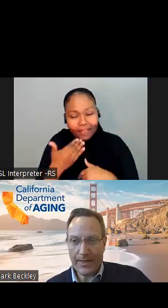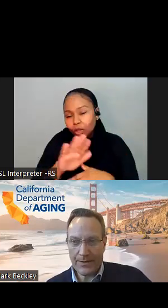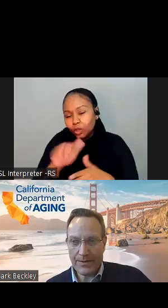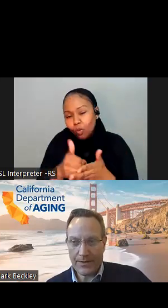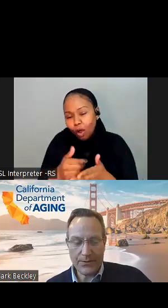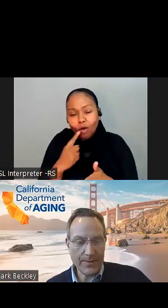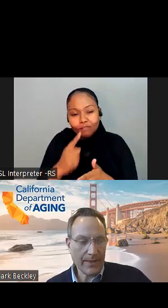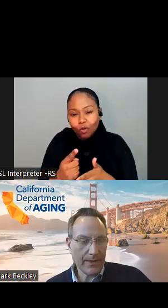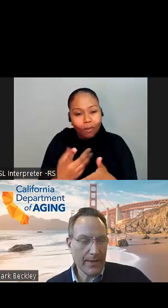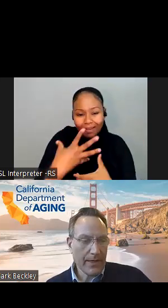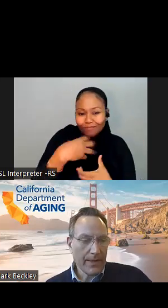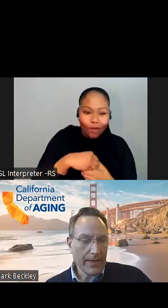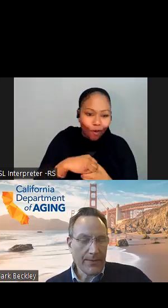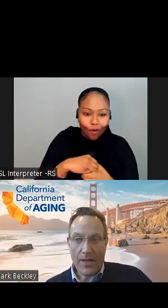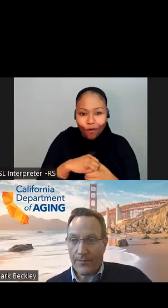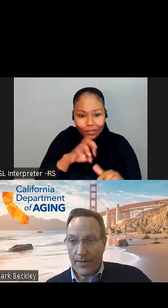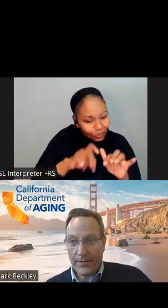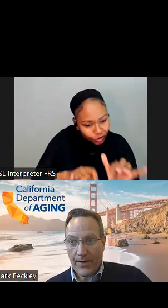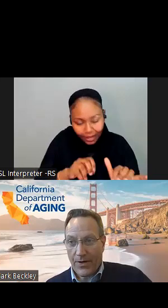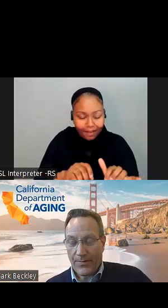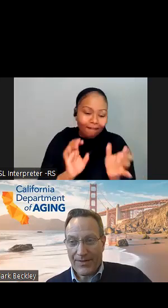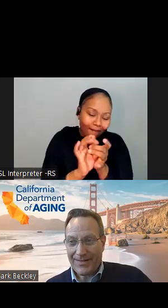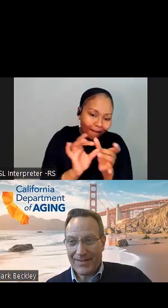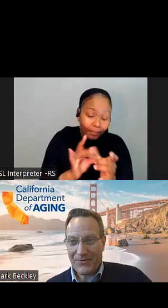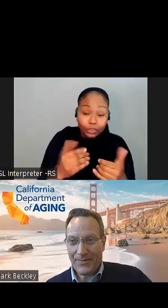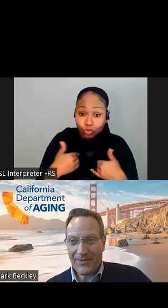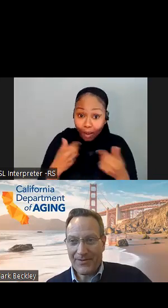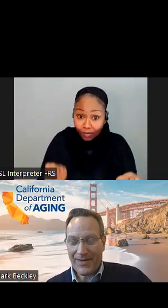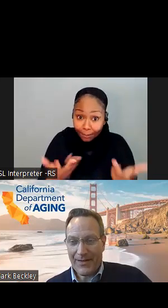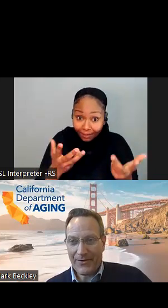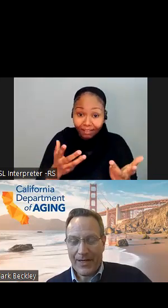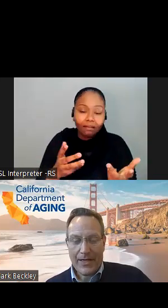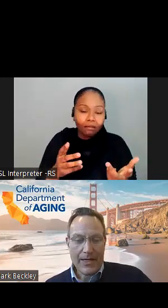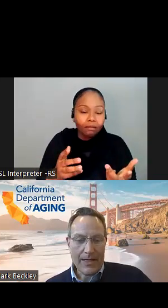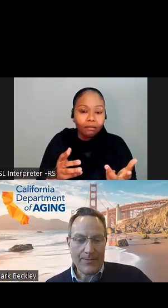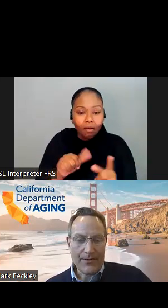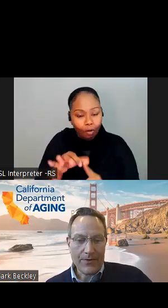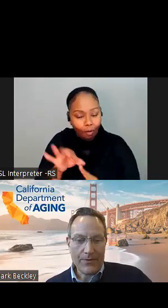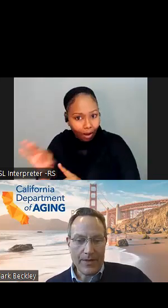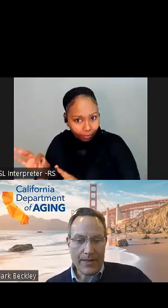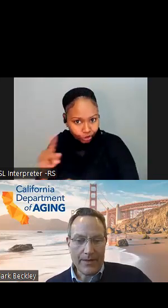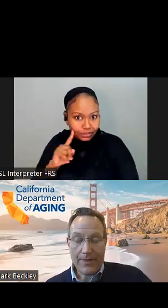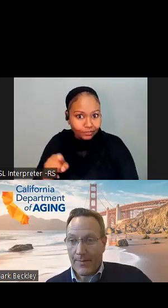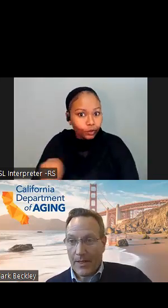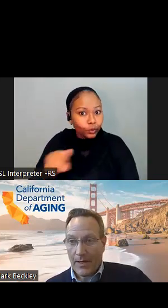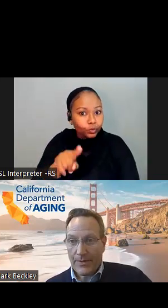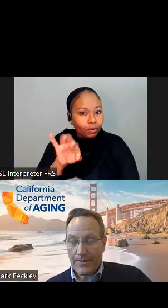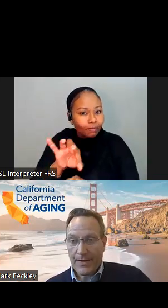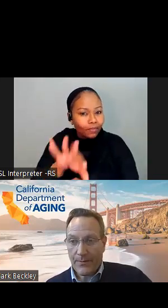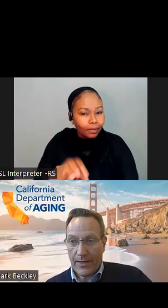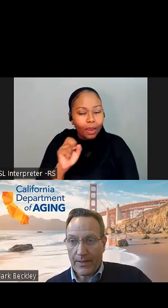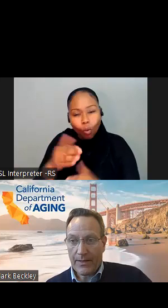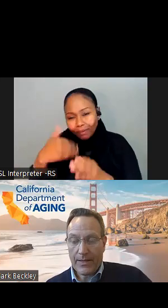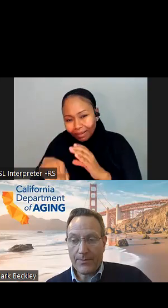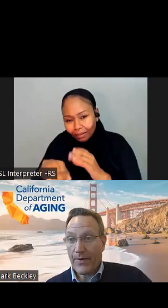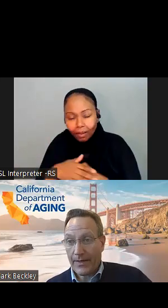actively engaged and contributing. You'll have plenty of other opportunities to contribute either through the email options